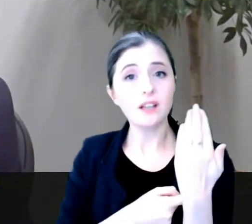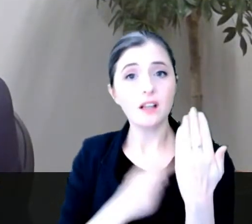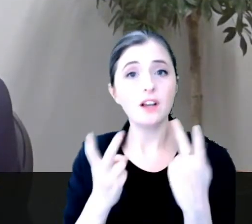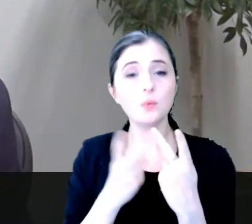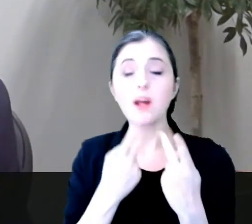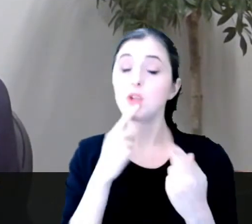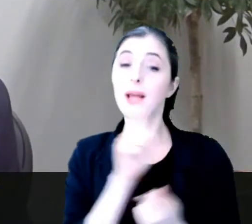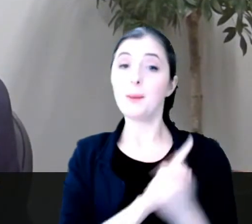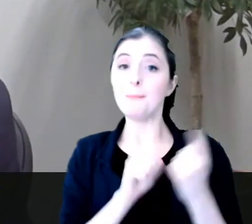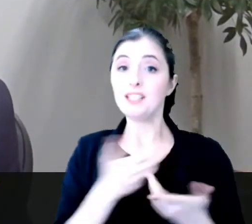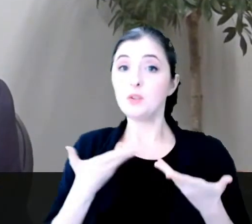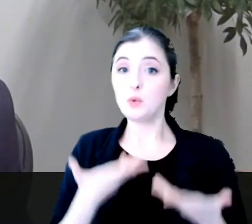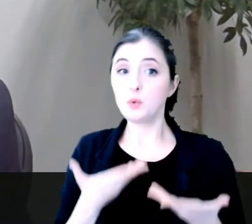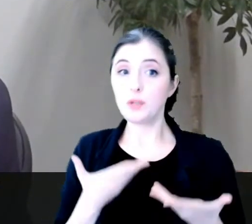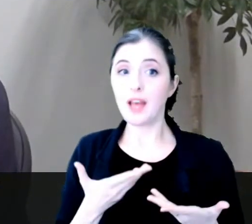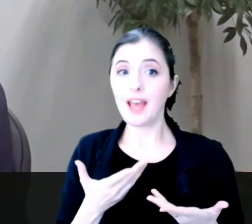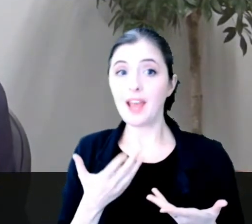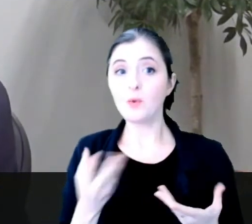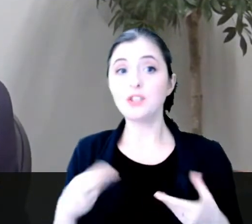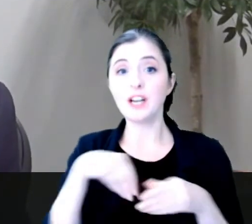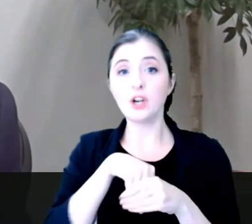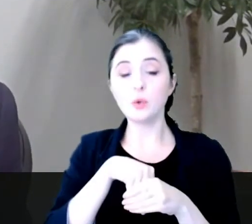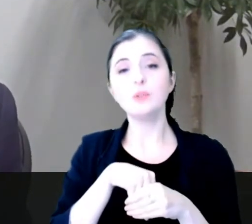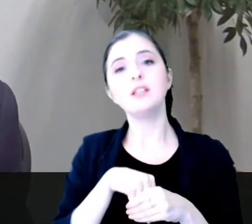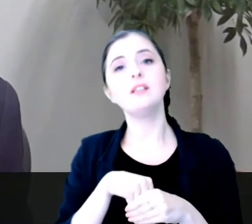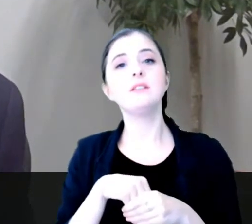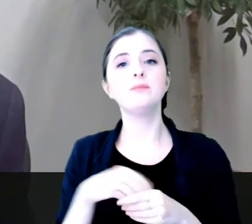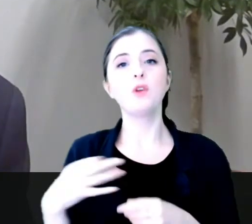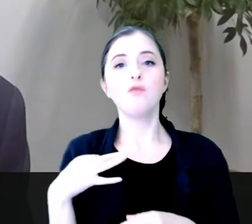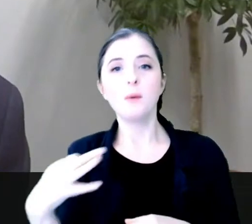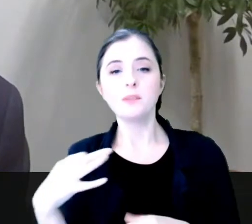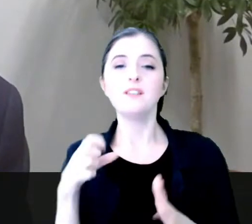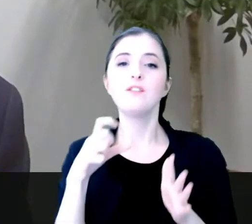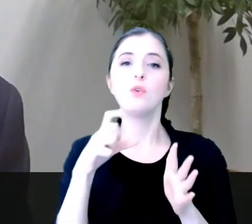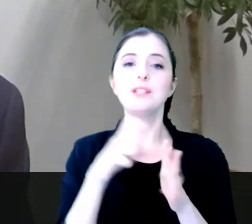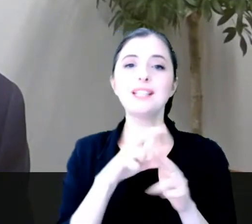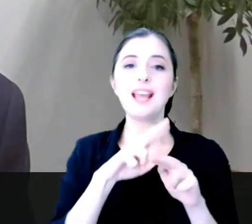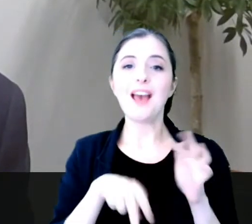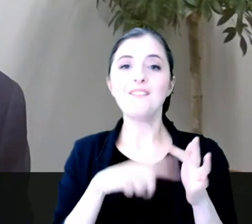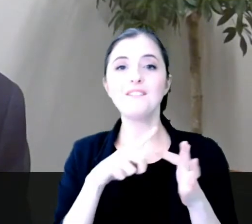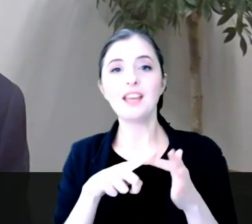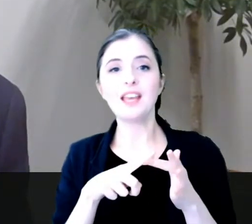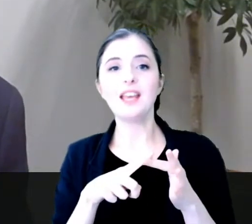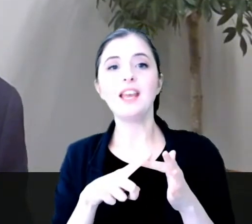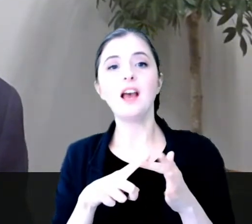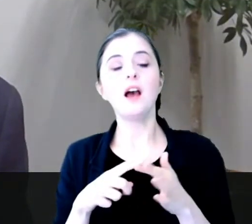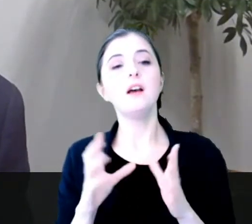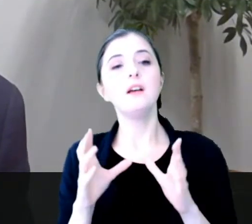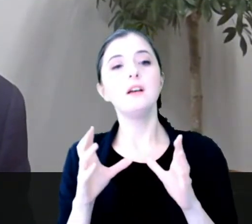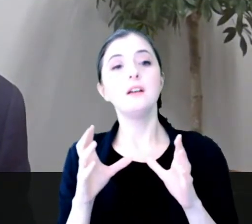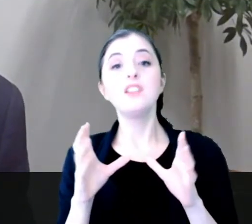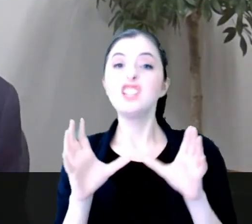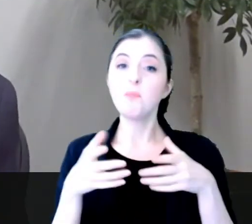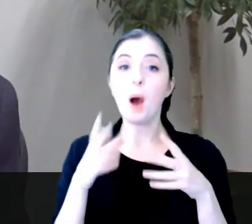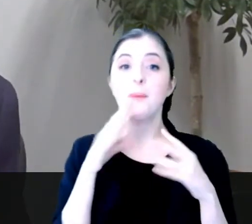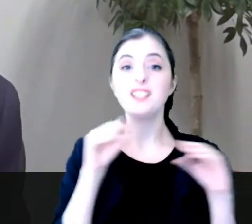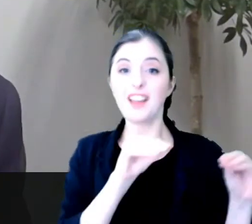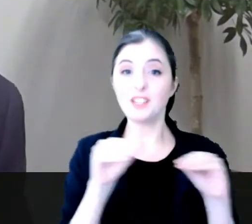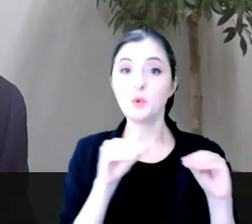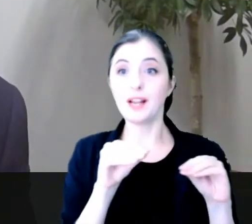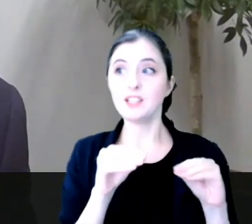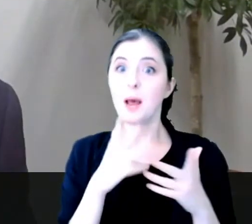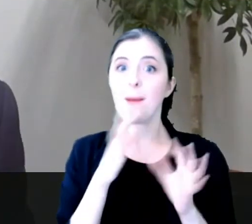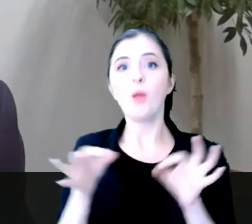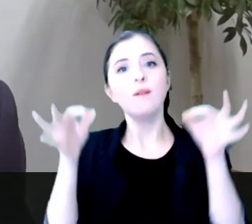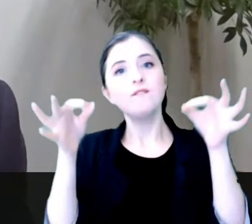which included representatives of the DfE, the Department for Education, about the formal reopening of schools. Schools